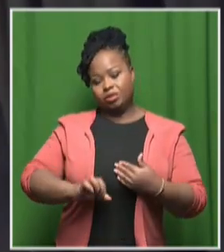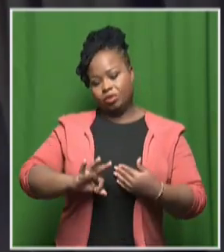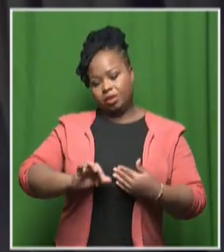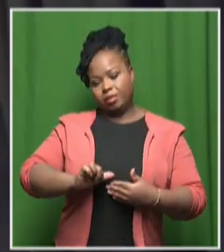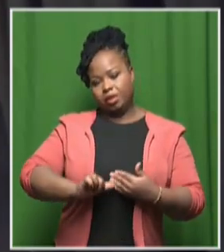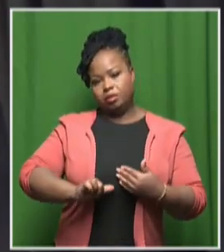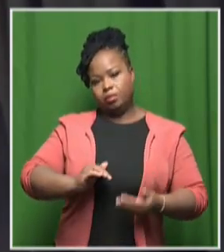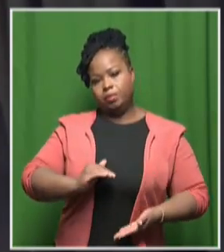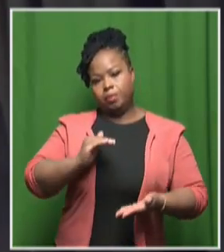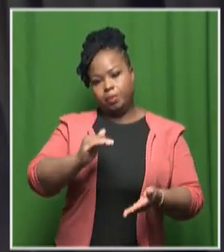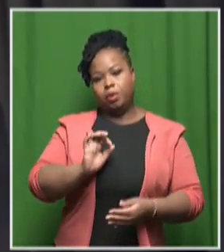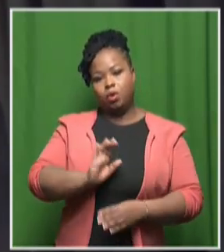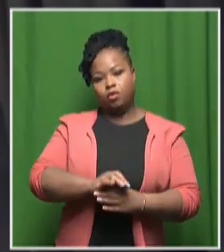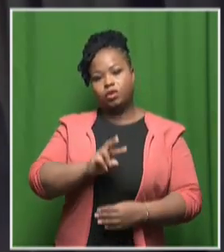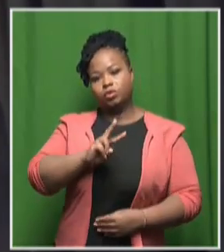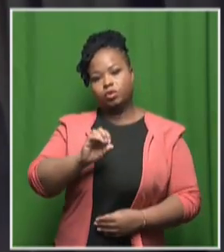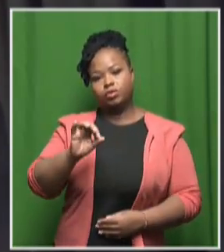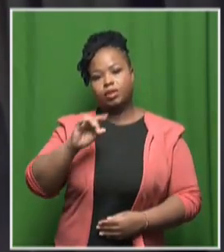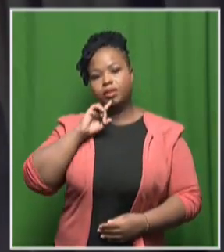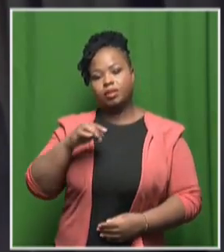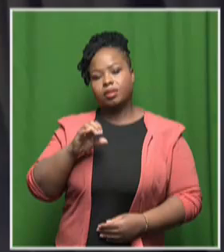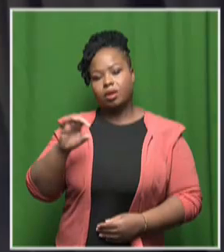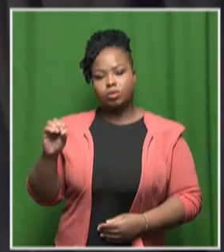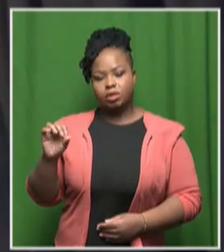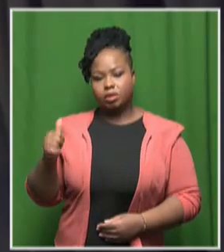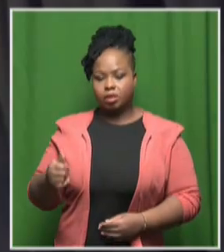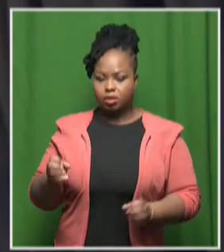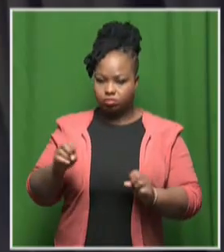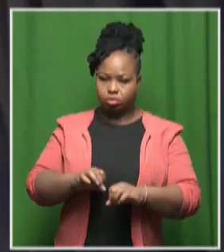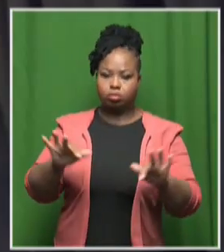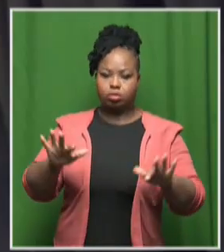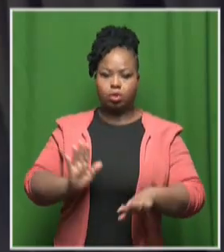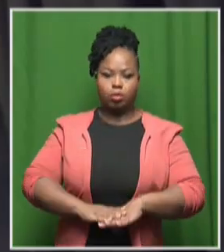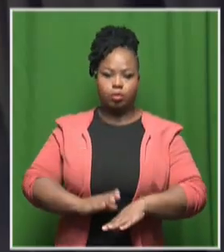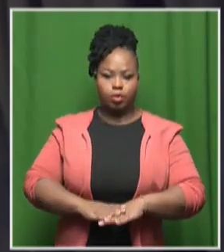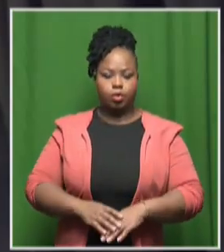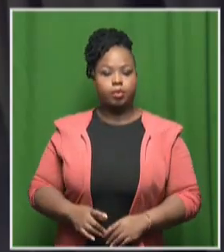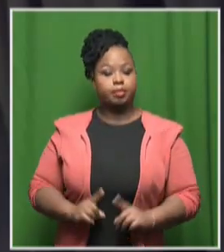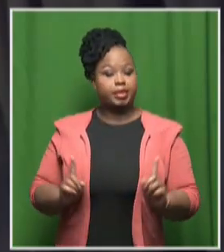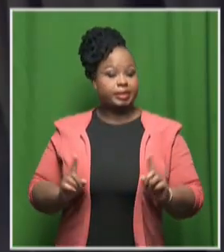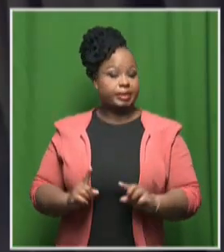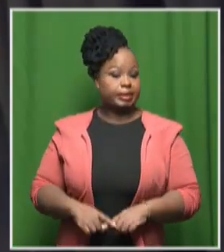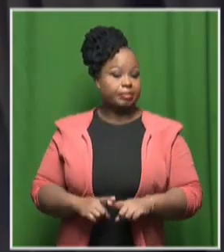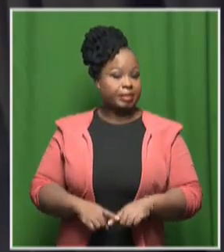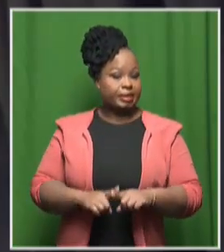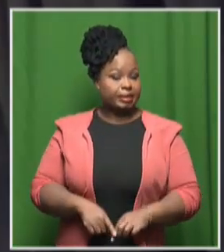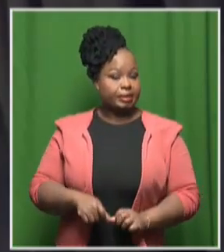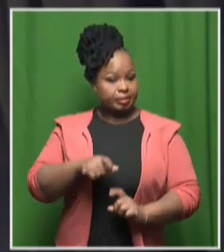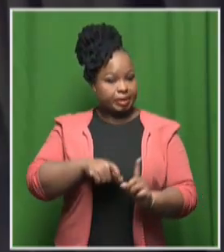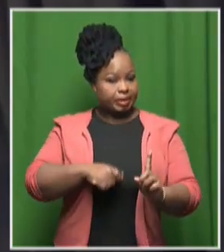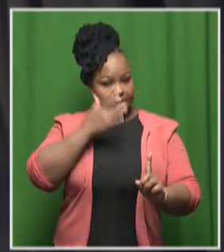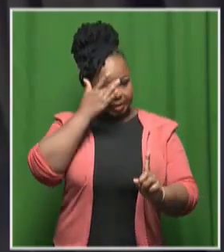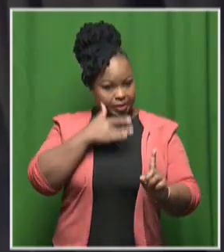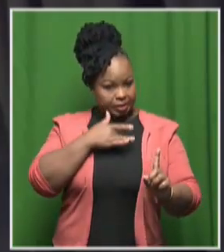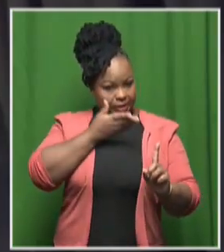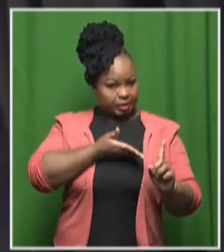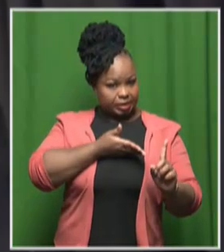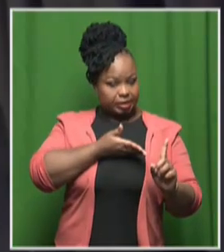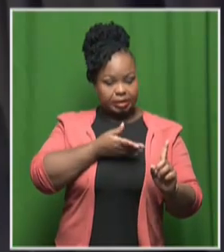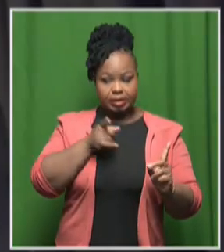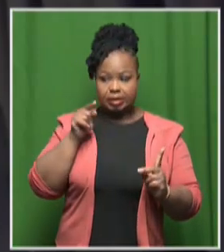over 200,000 patients. Then we will roll out broader. But it all depends. It's the patient who's with the clinician, it's